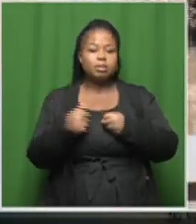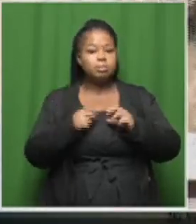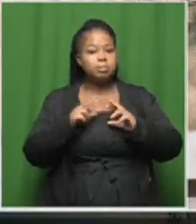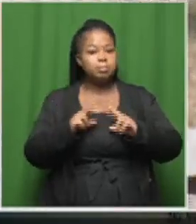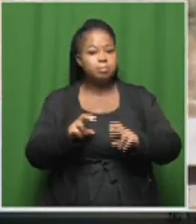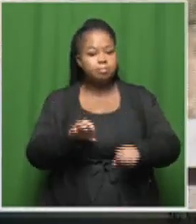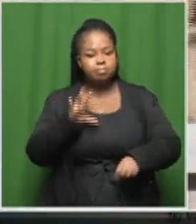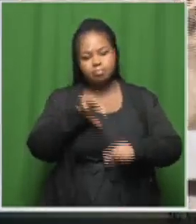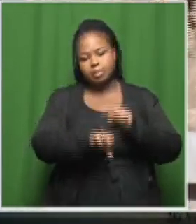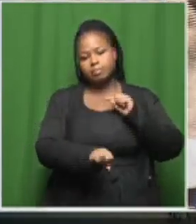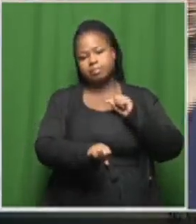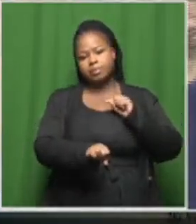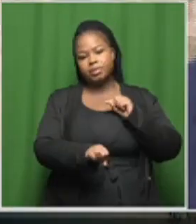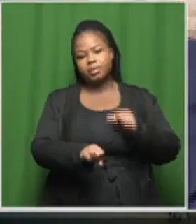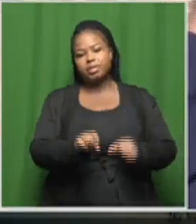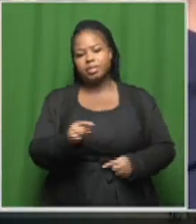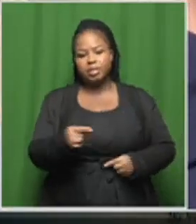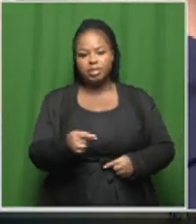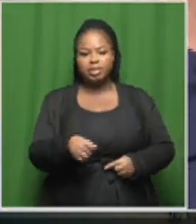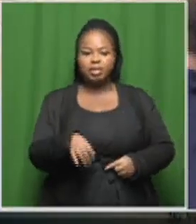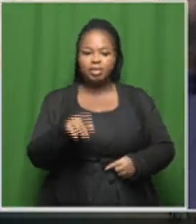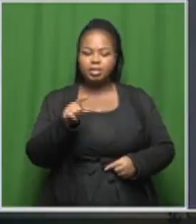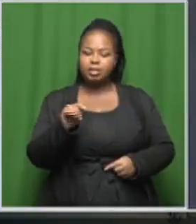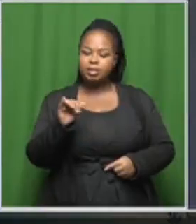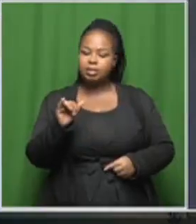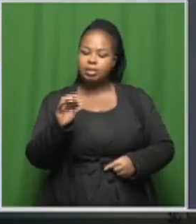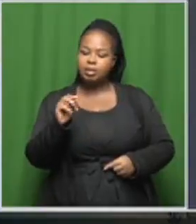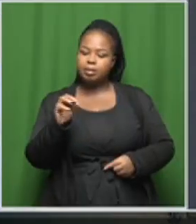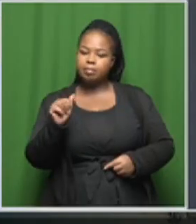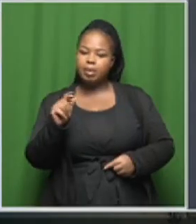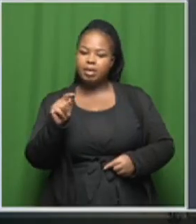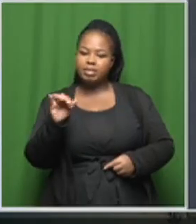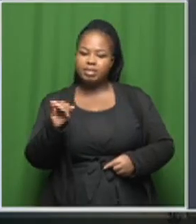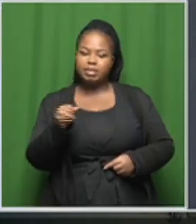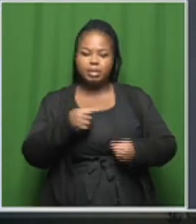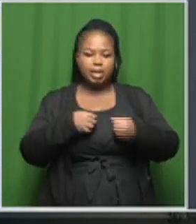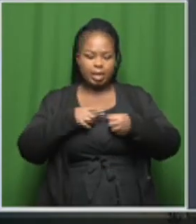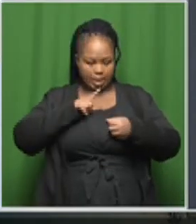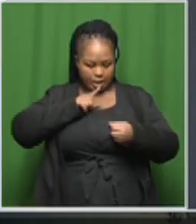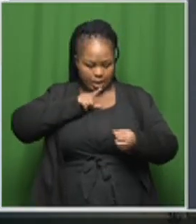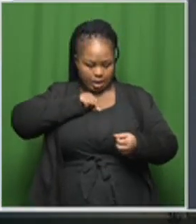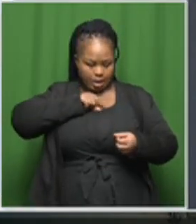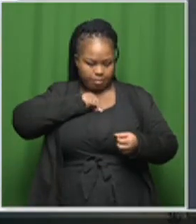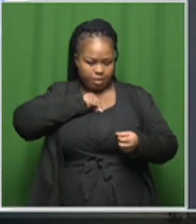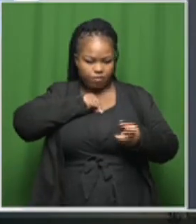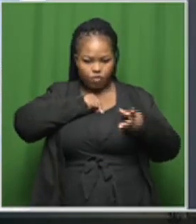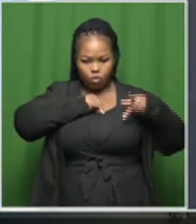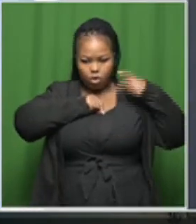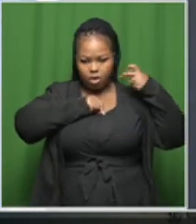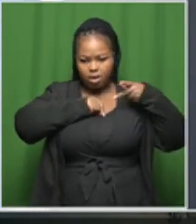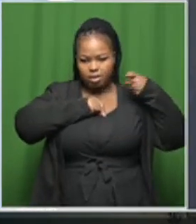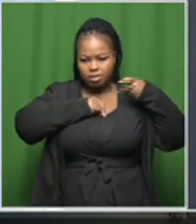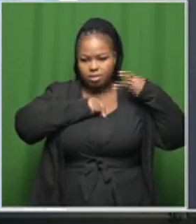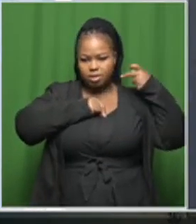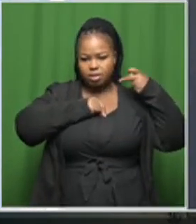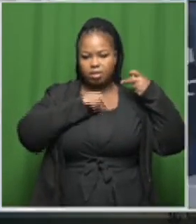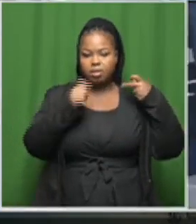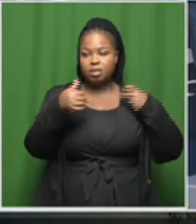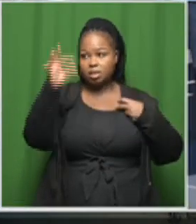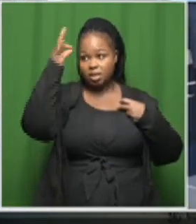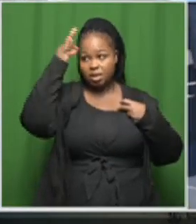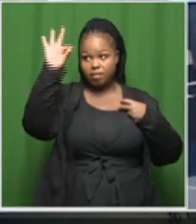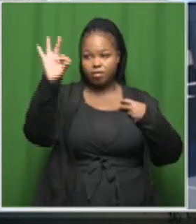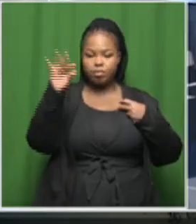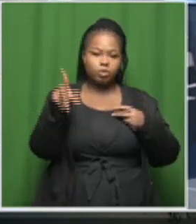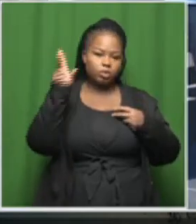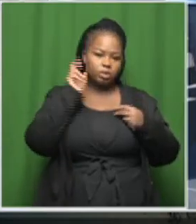investigated, they found what they called then a tamati, which was a type of mic, type of listening device, so that then the government could listen in